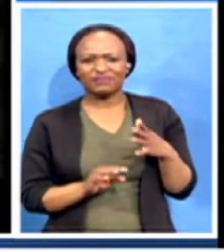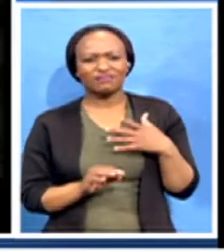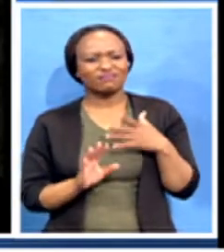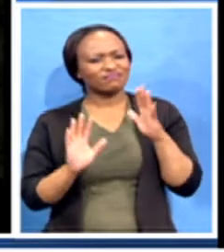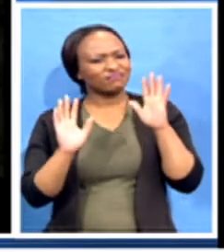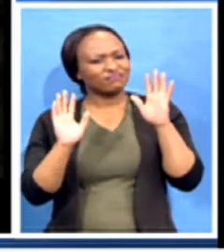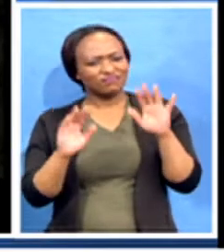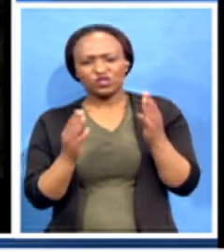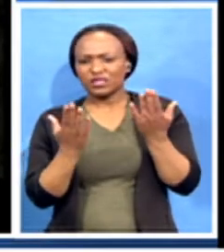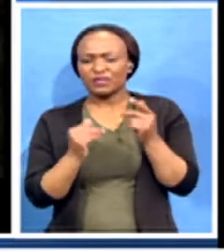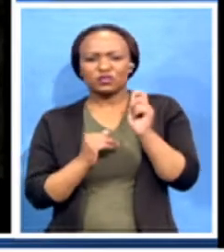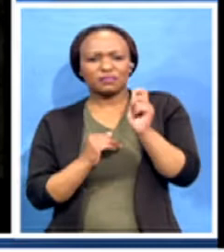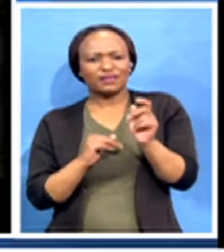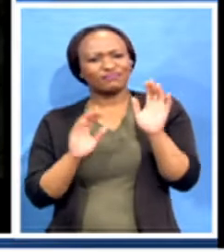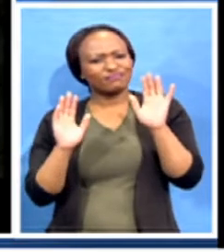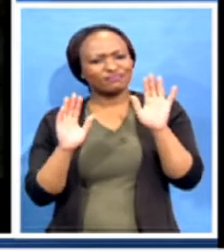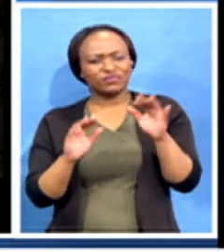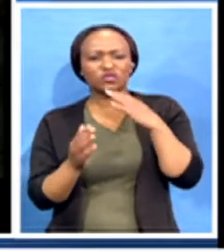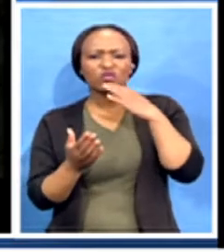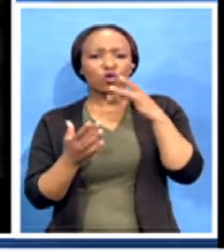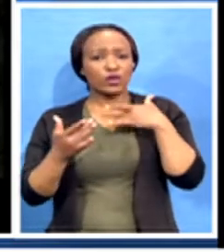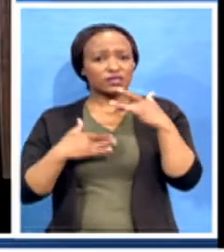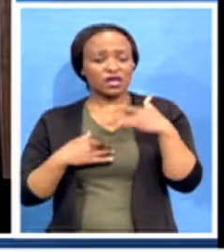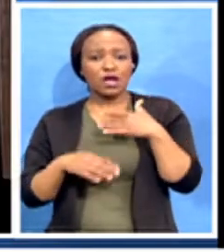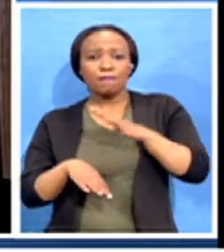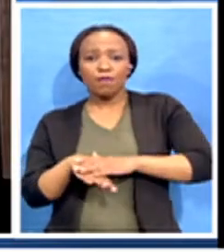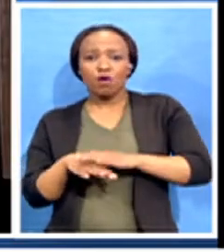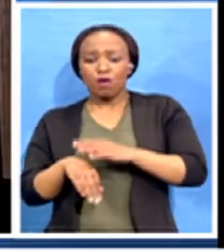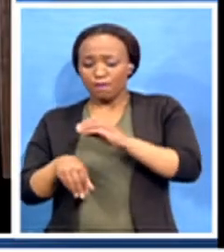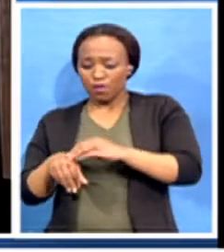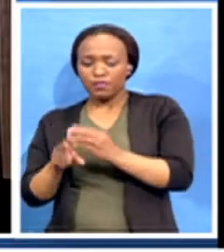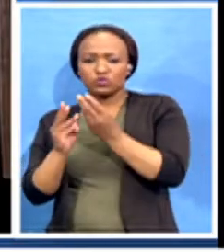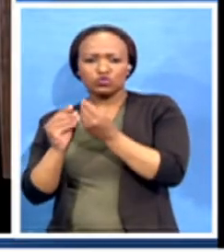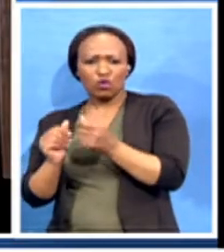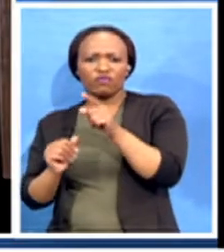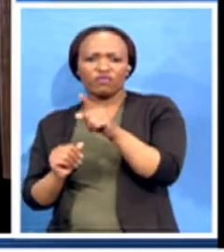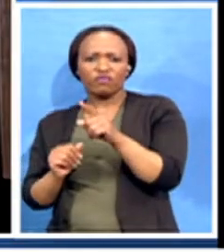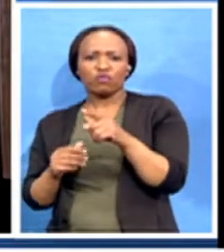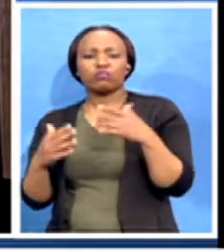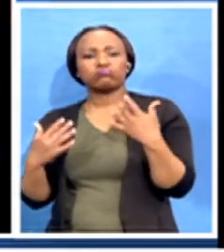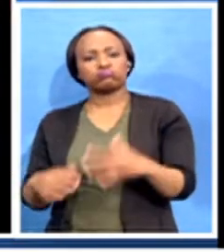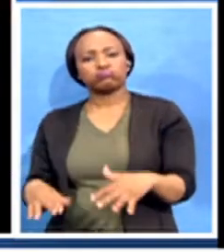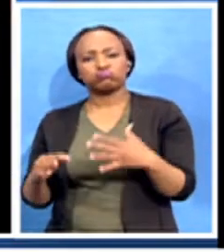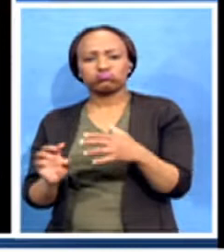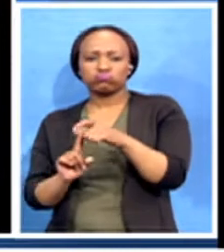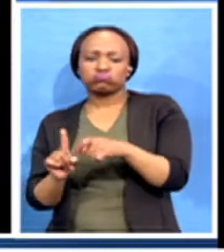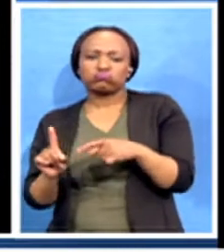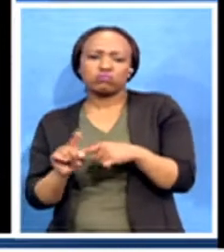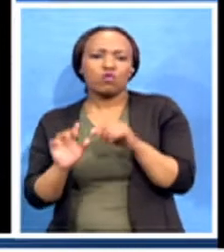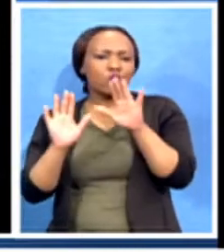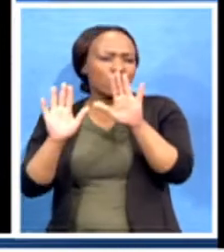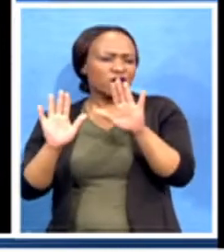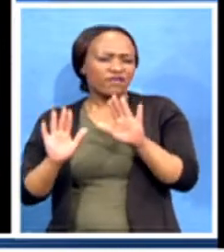to pay and is more concerned about solving the problem. And this was a very, very